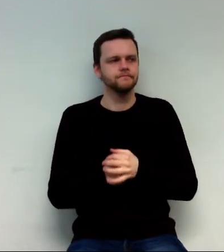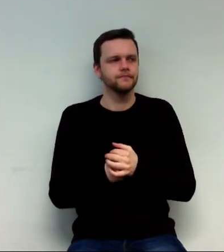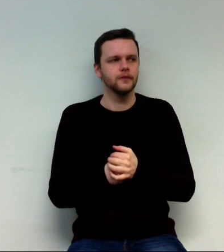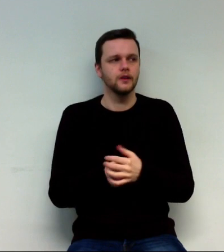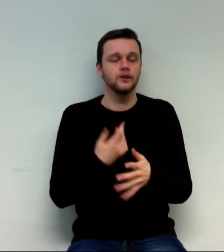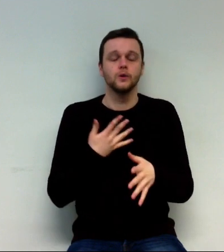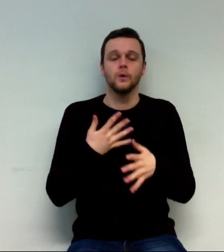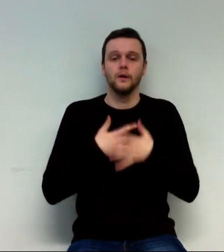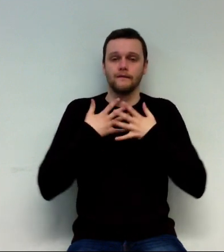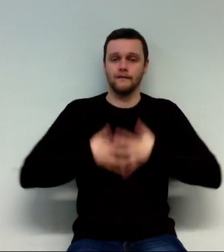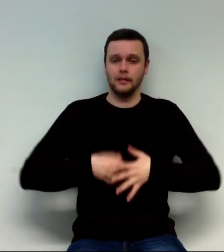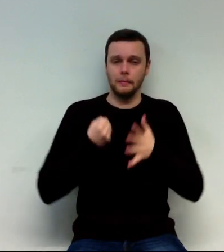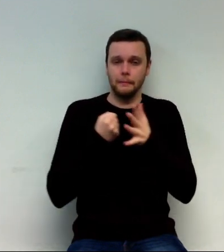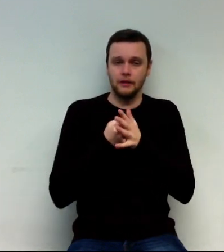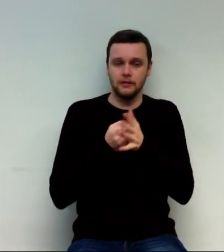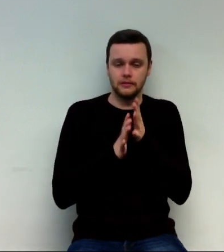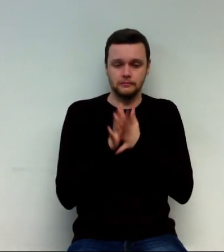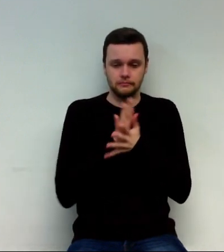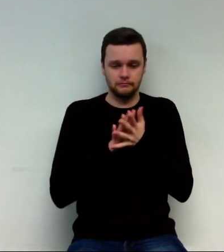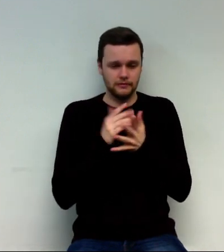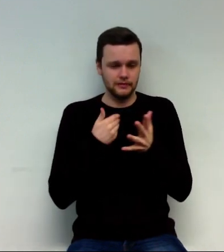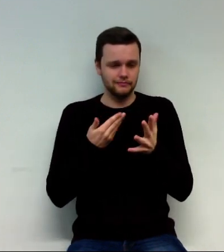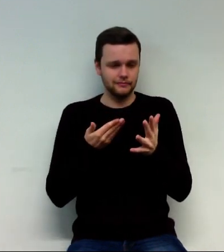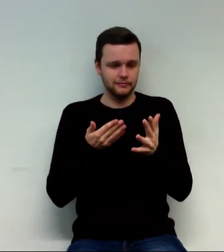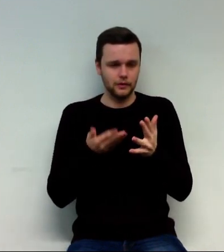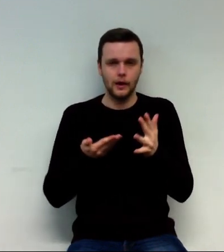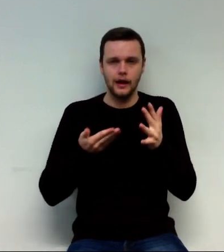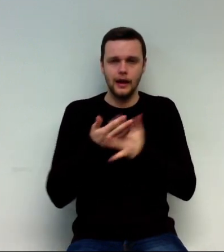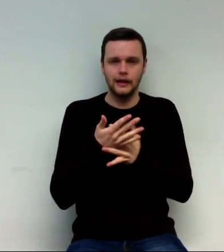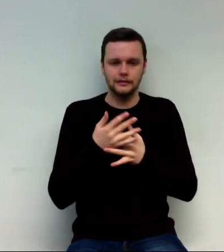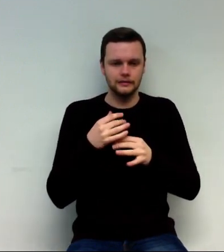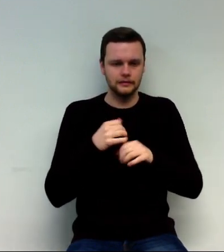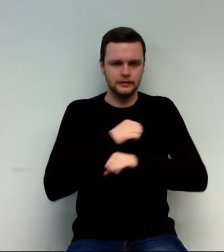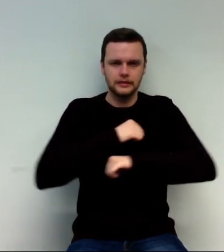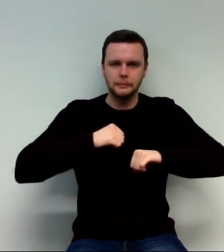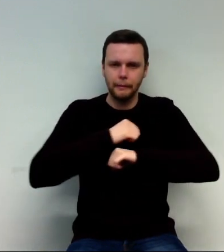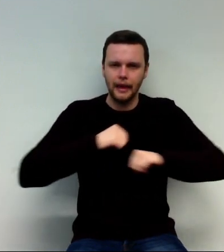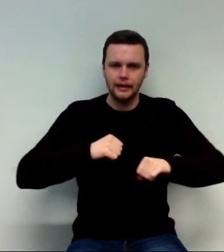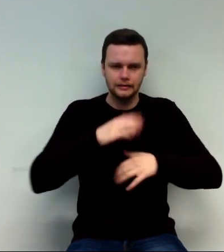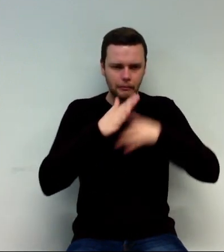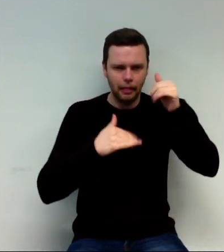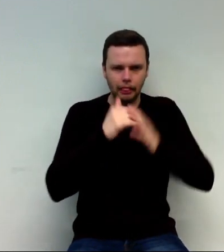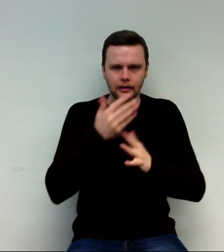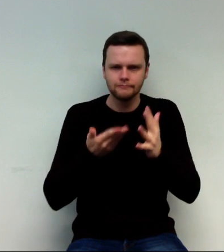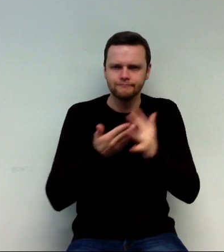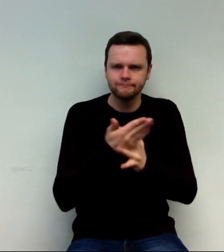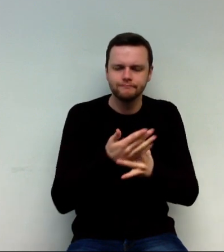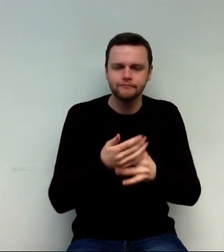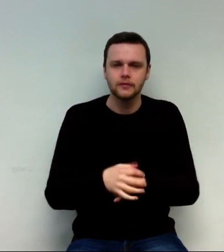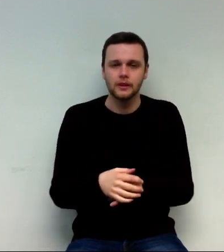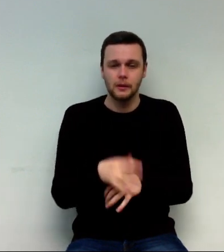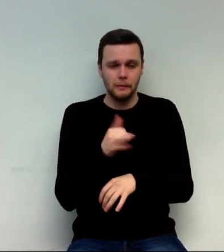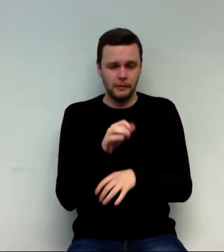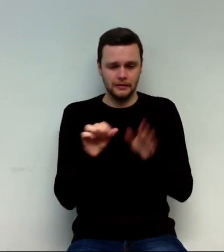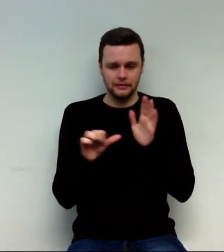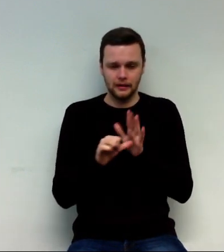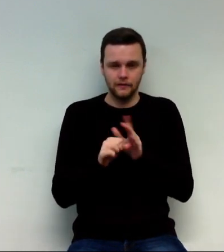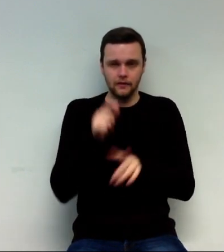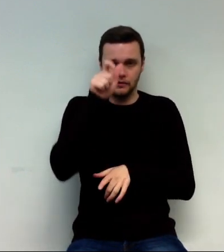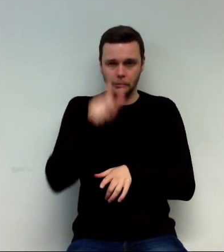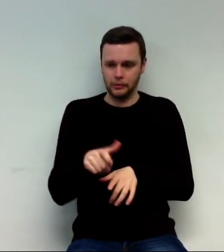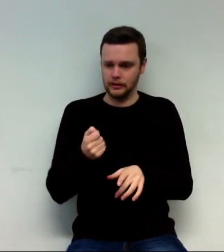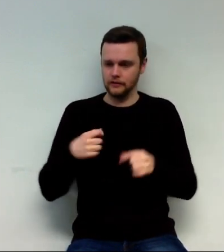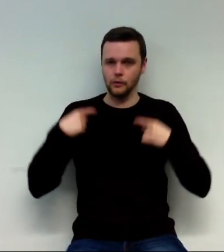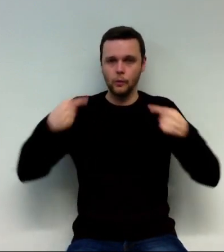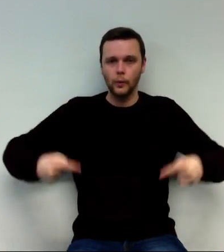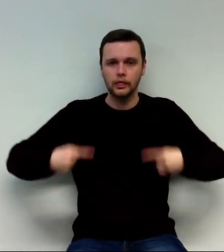mentioned, a physical barrier could be something like accessing a venue or performance space in itself. So this could be difficult for a wheelchair